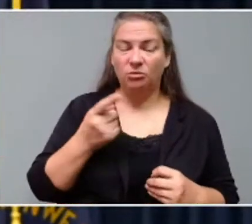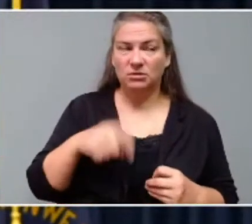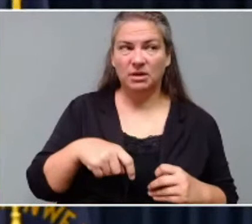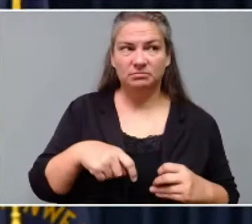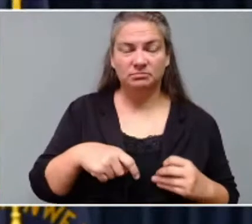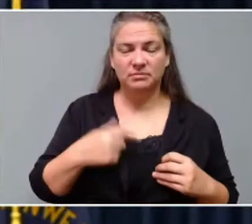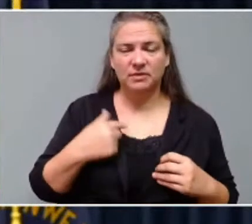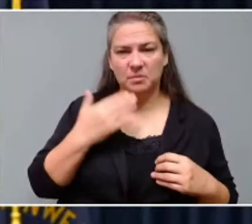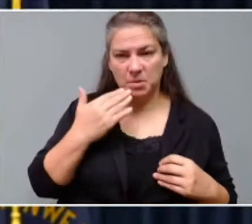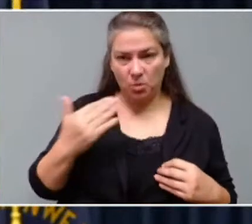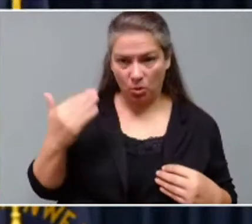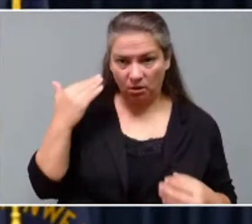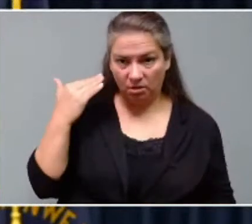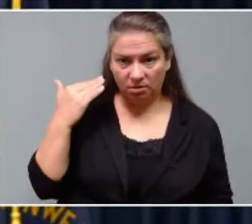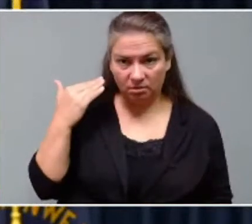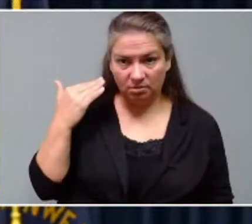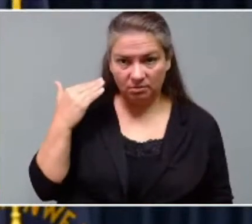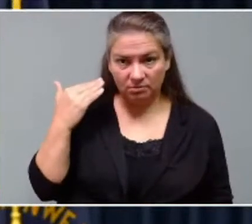And